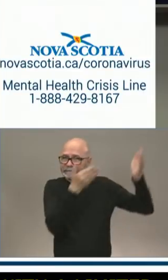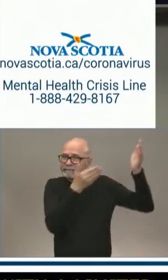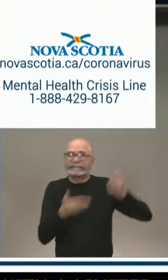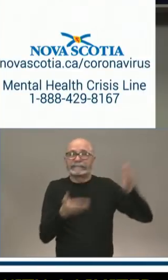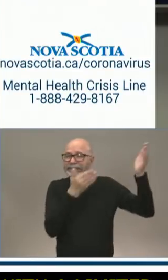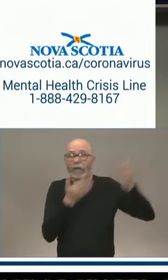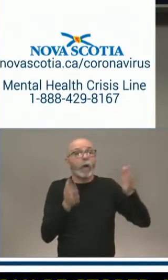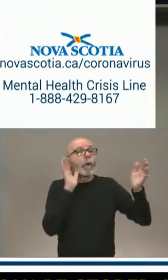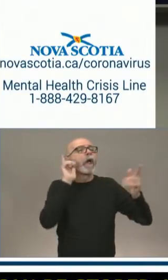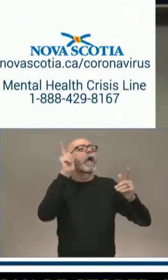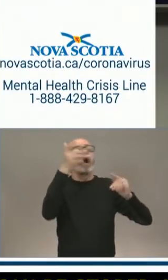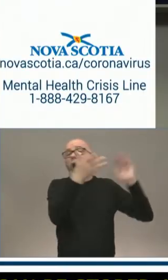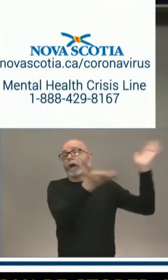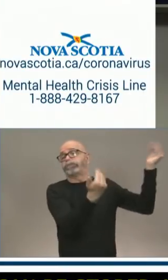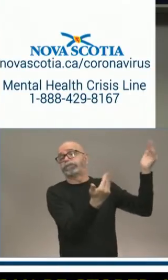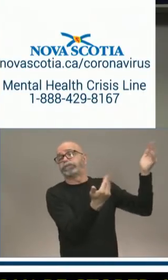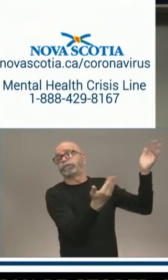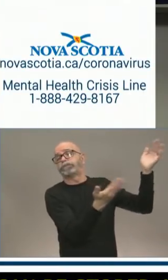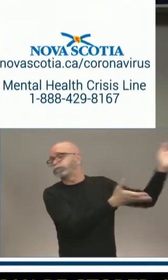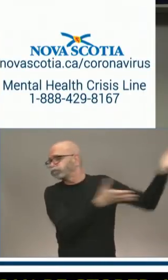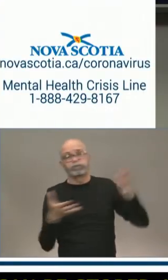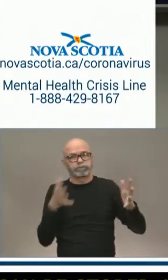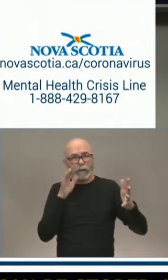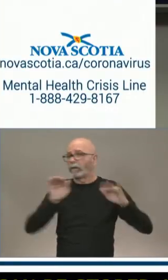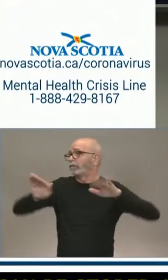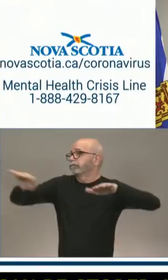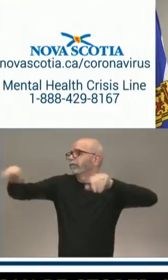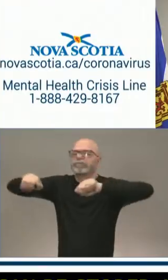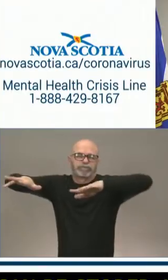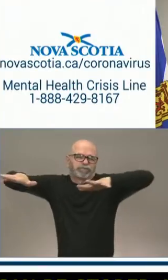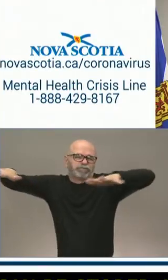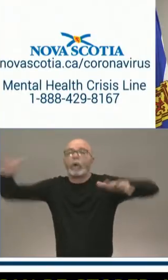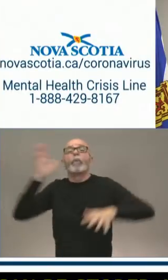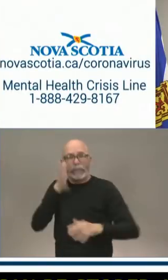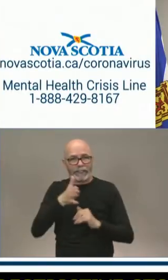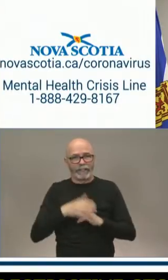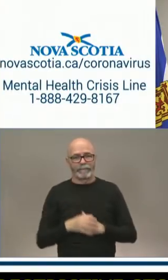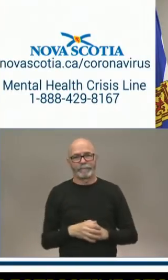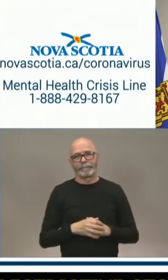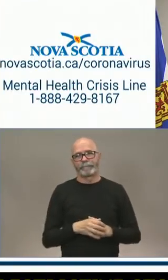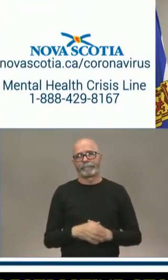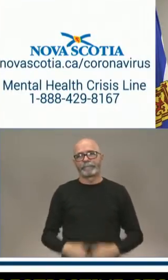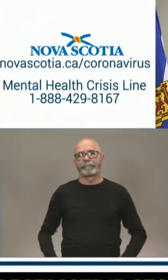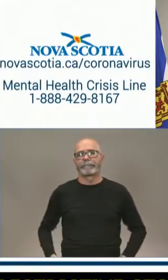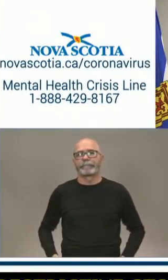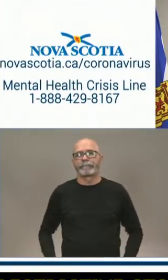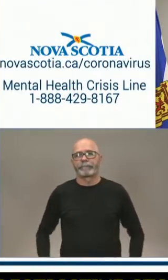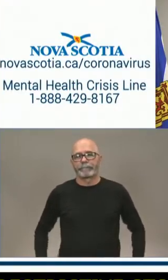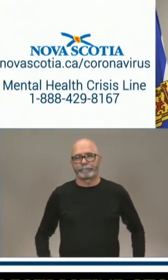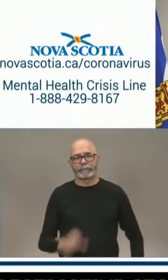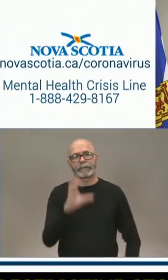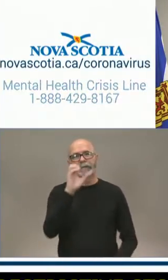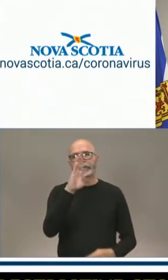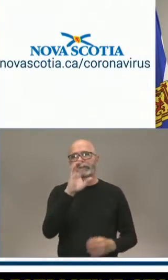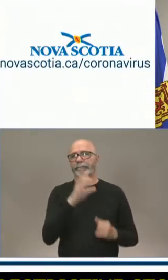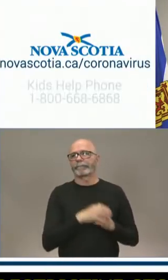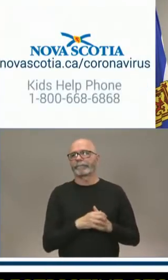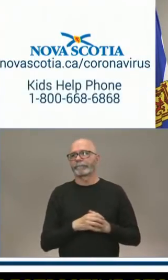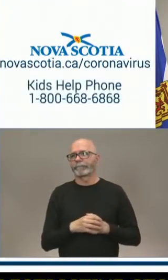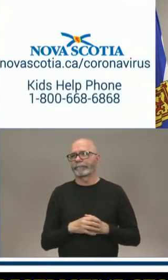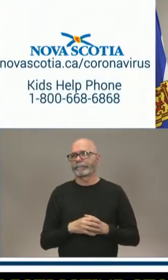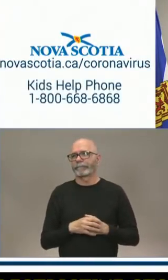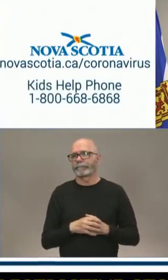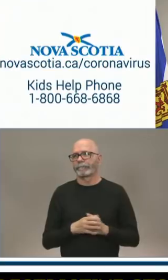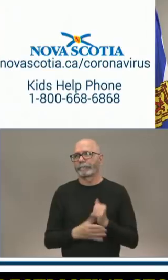that bring access to people. Next, we'll go to Jean Laroche from CBC. Go ahead, Jean.